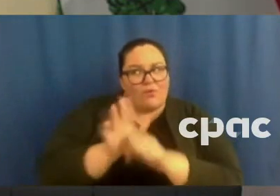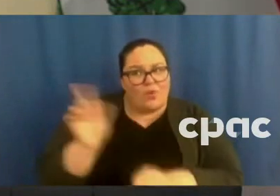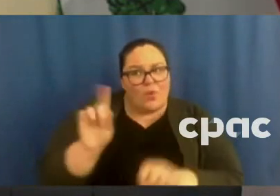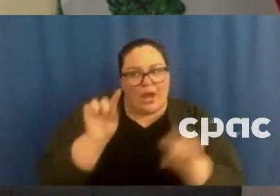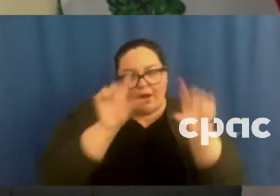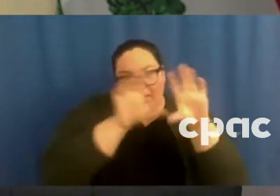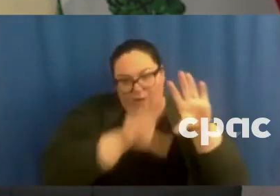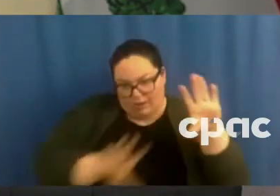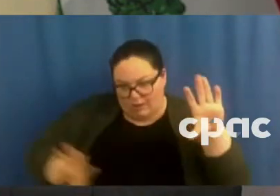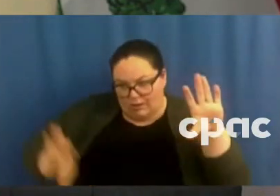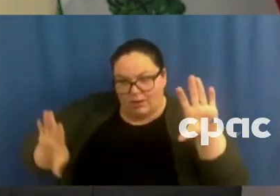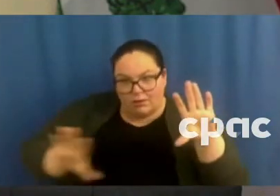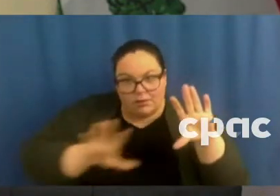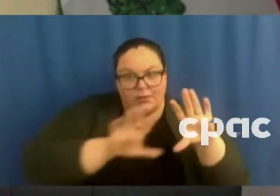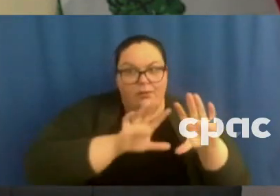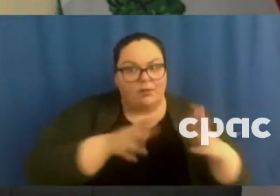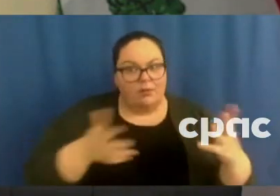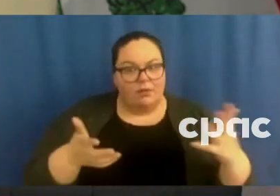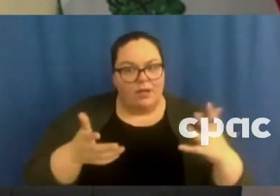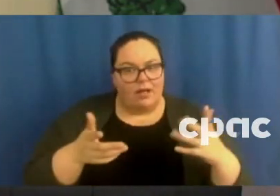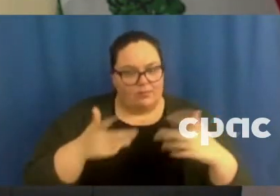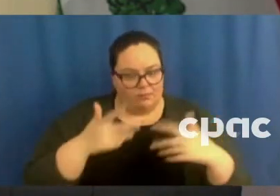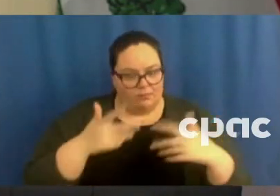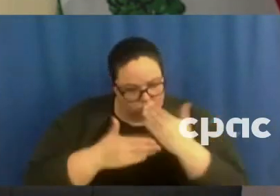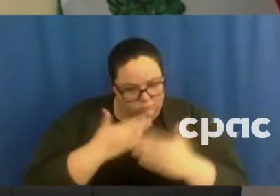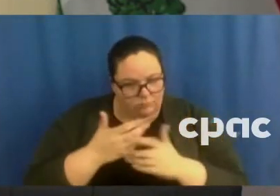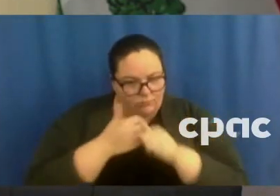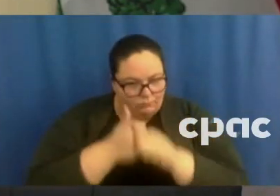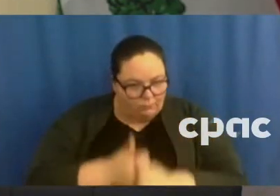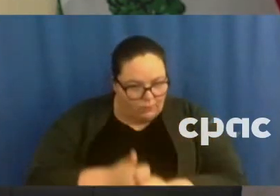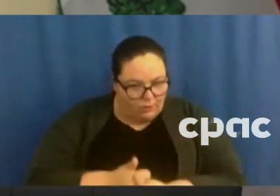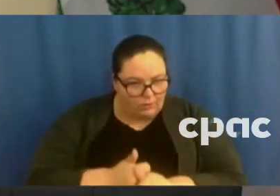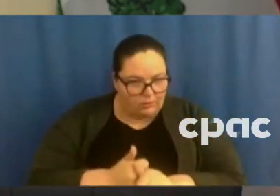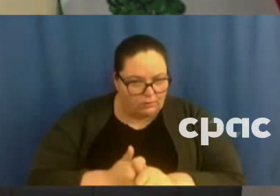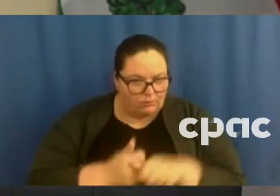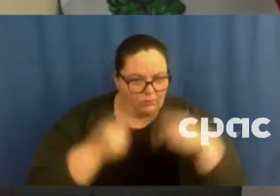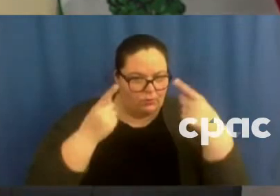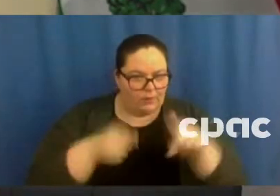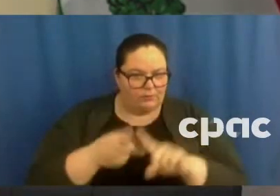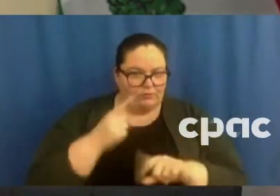our actions accordingly. So, yeah.